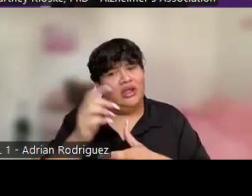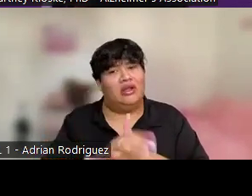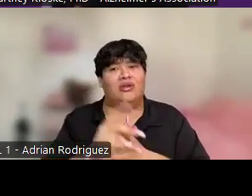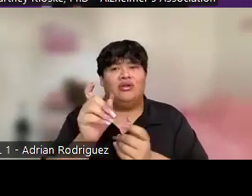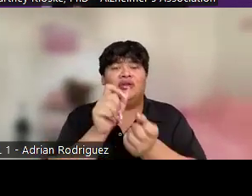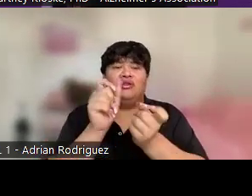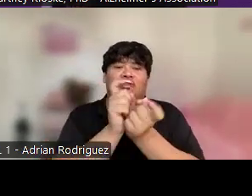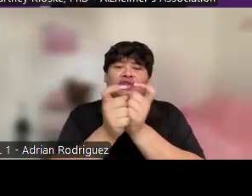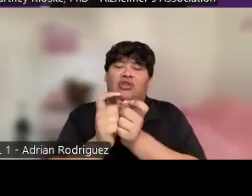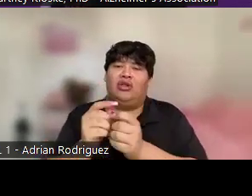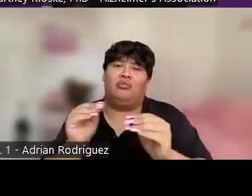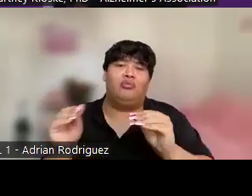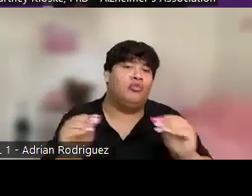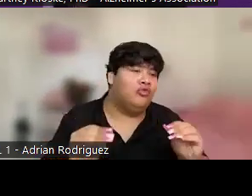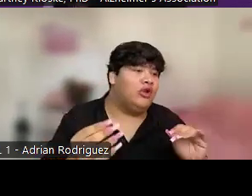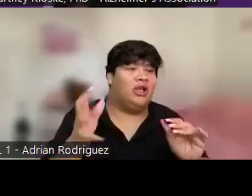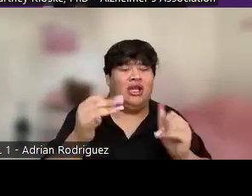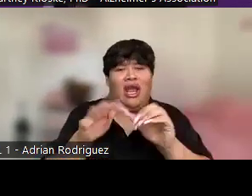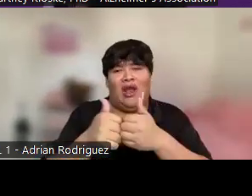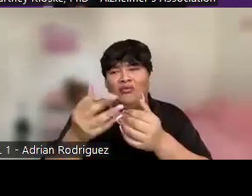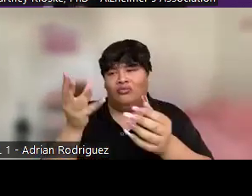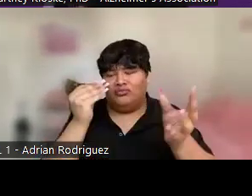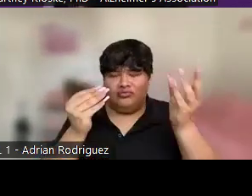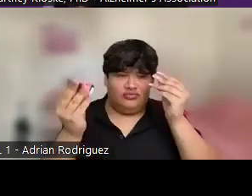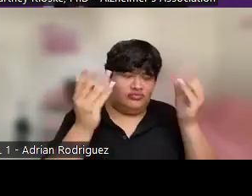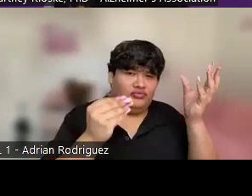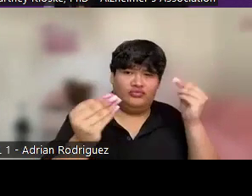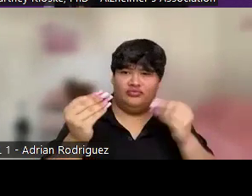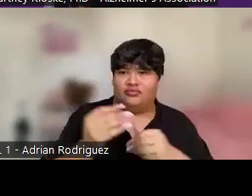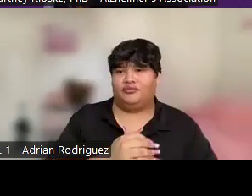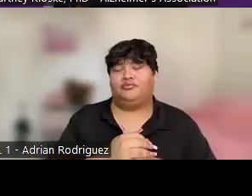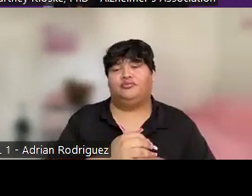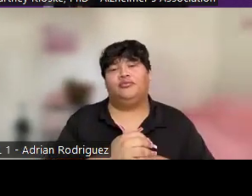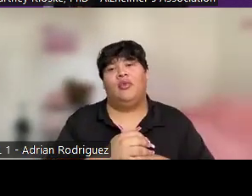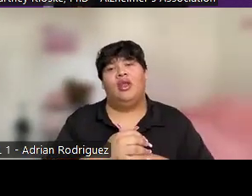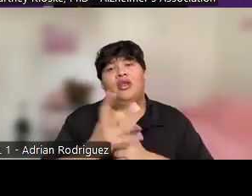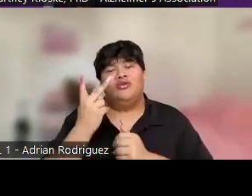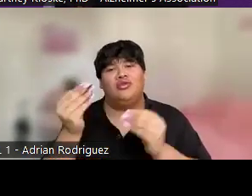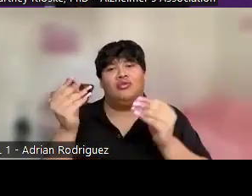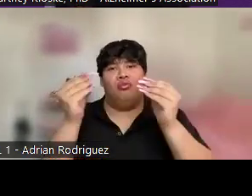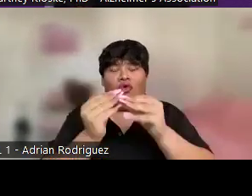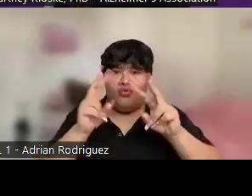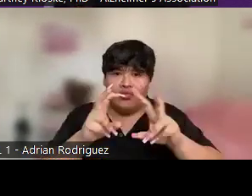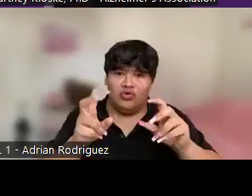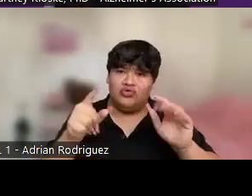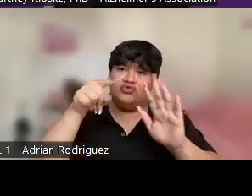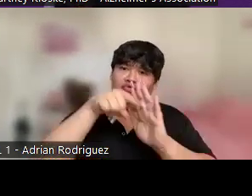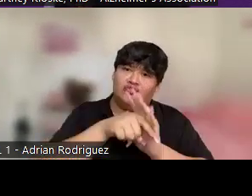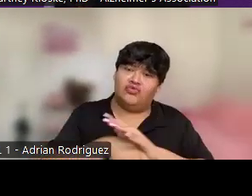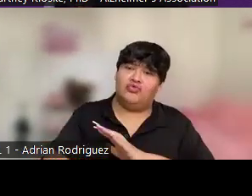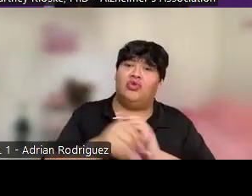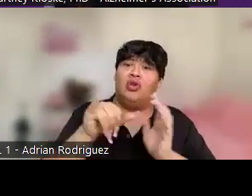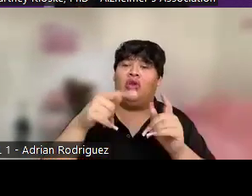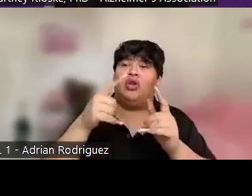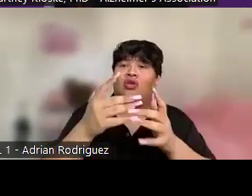progression. And as we've seen, research has continued to come out since then, showing that there is even more of a benefit